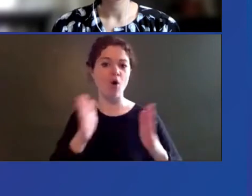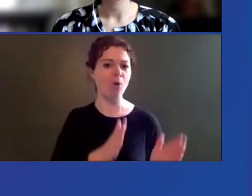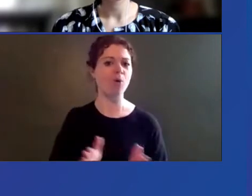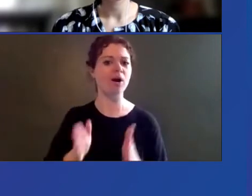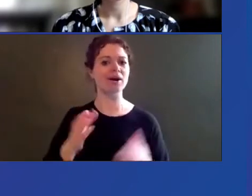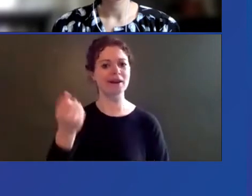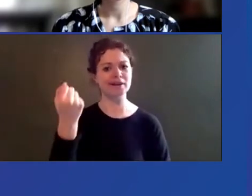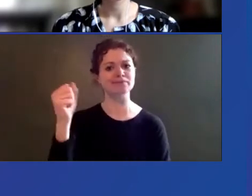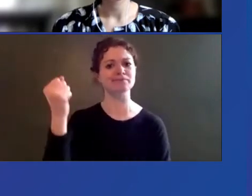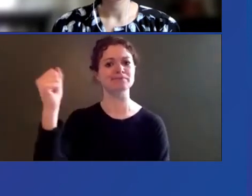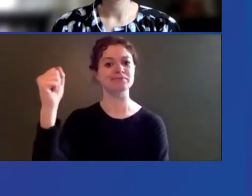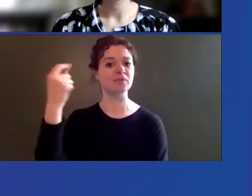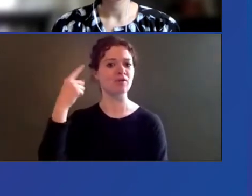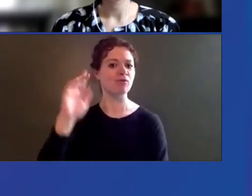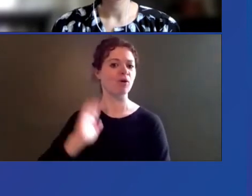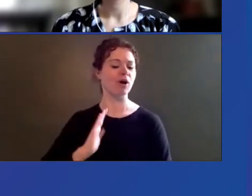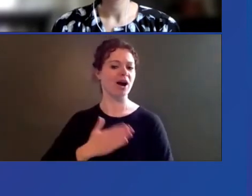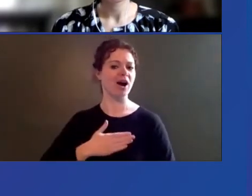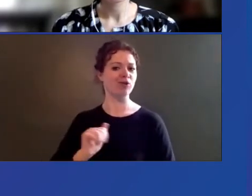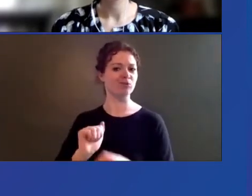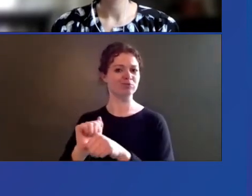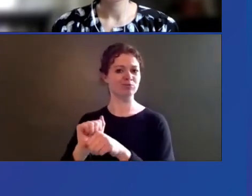broader external framework as well.